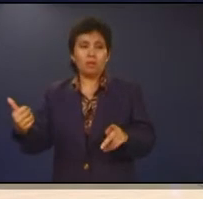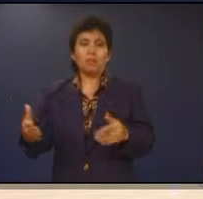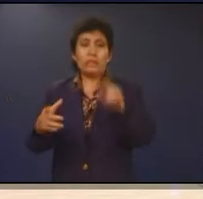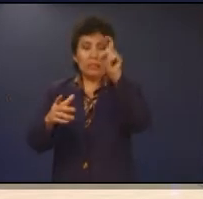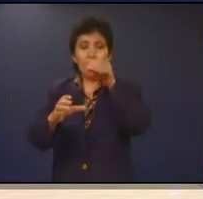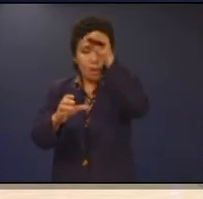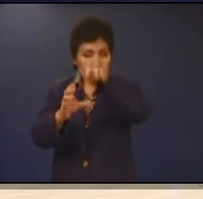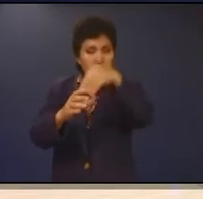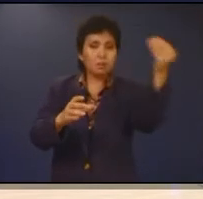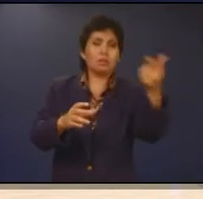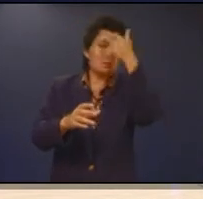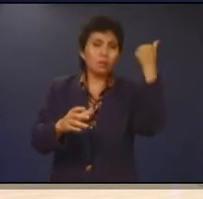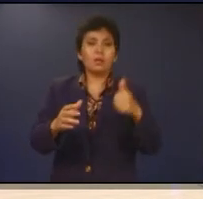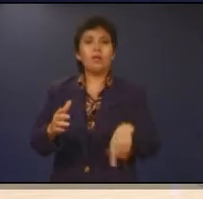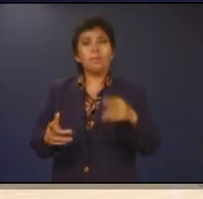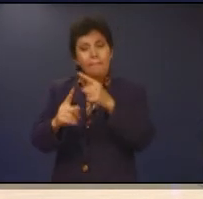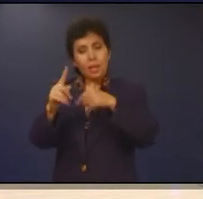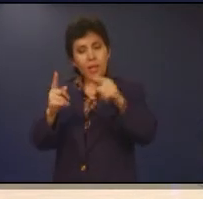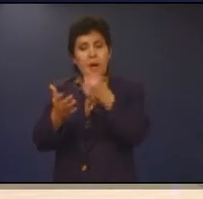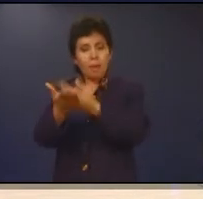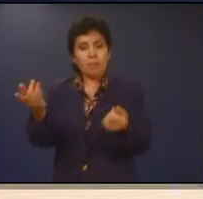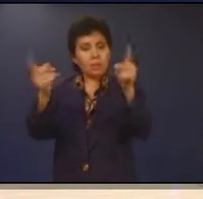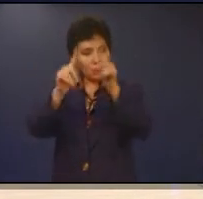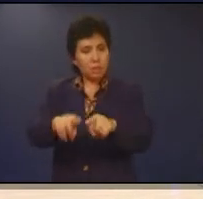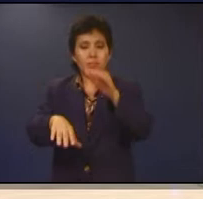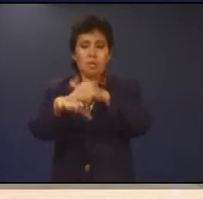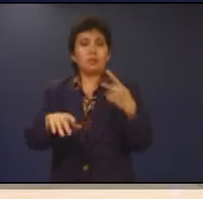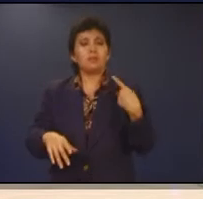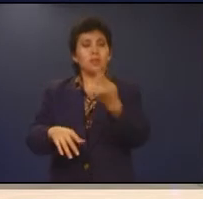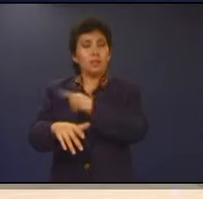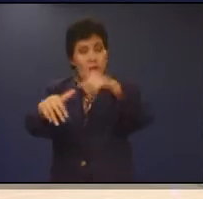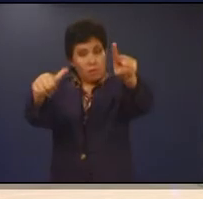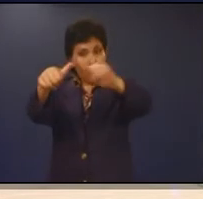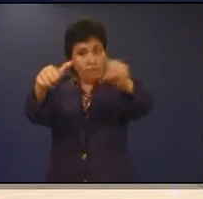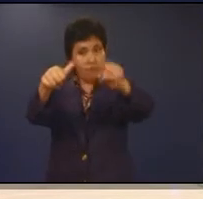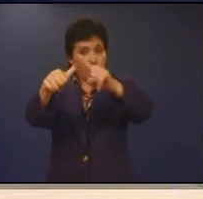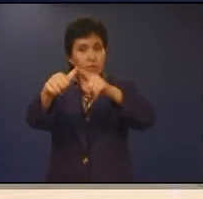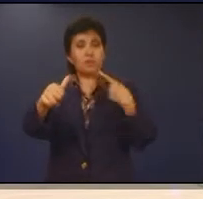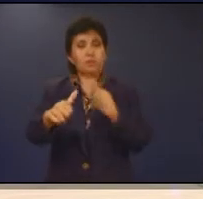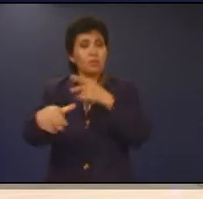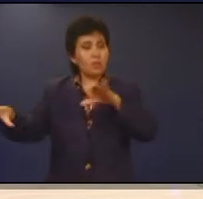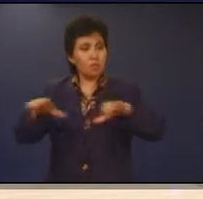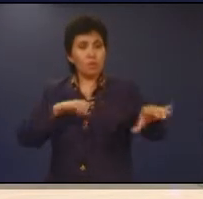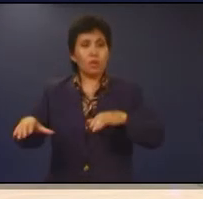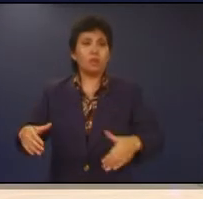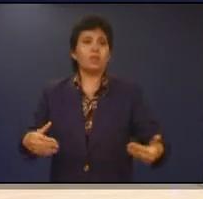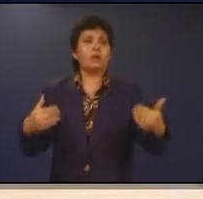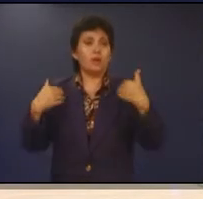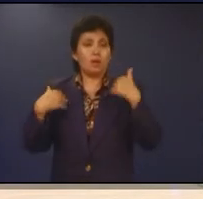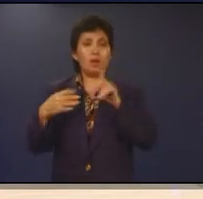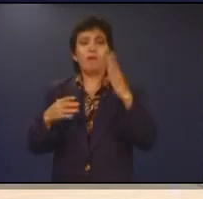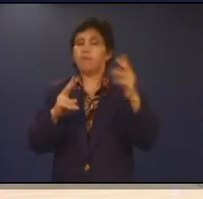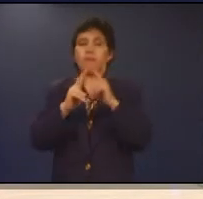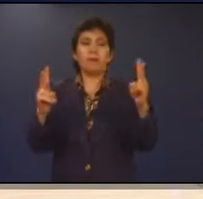internal attribution. Hereby, it means that when something happens to us, the first thing that we do, it's